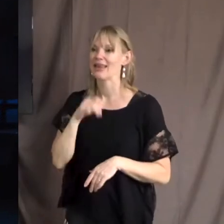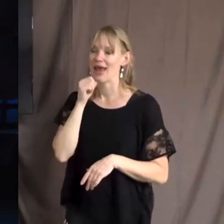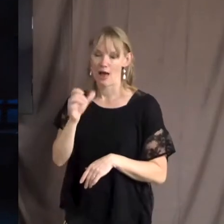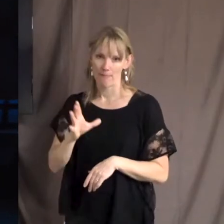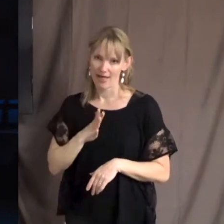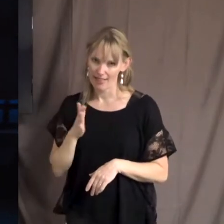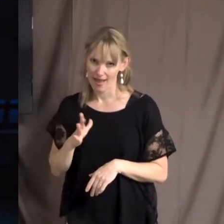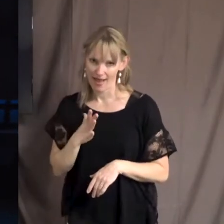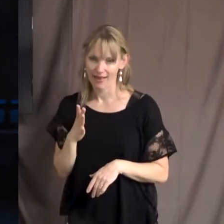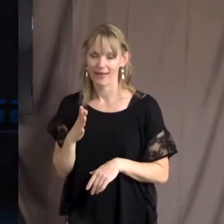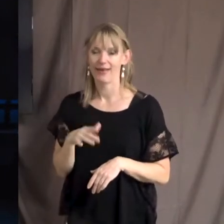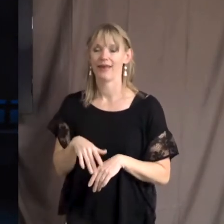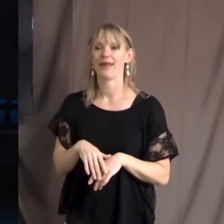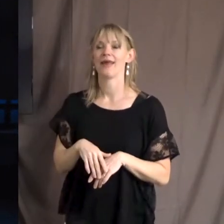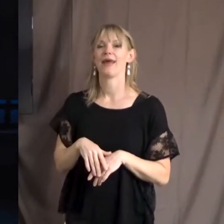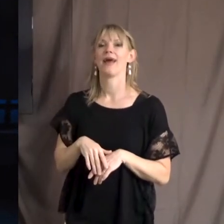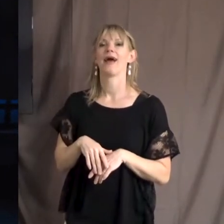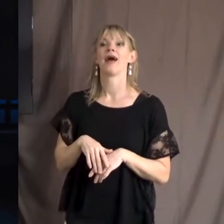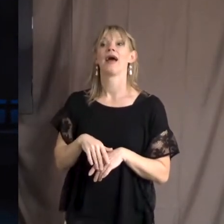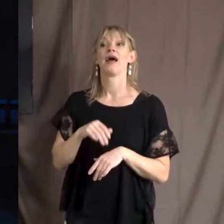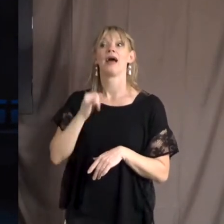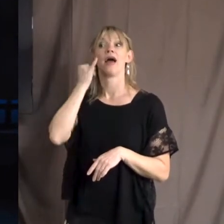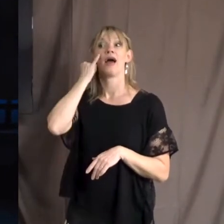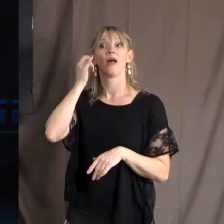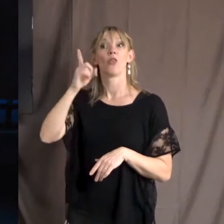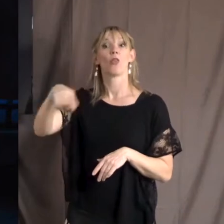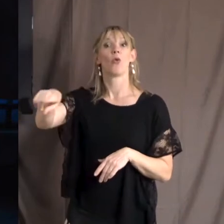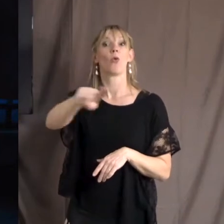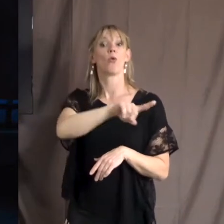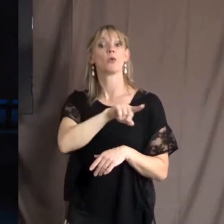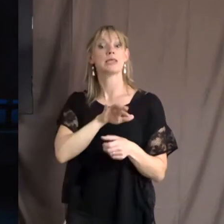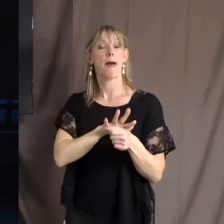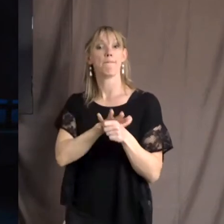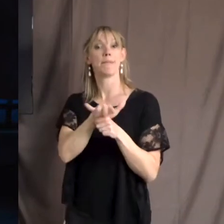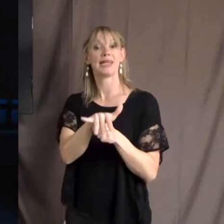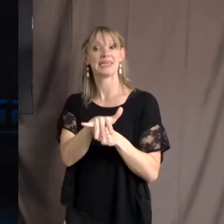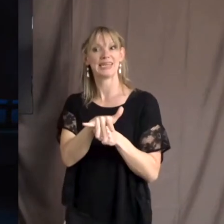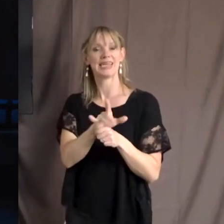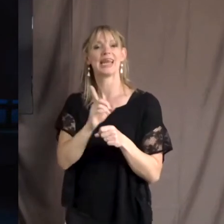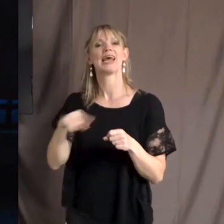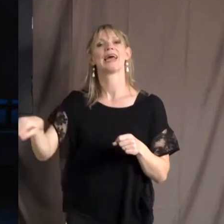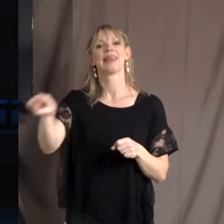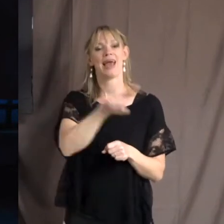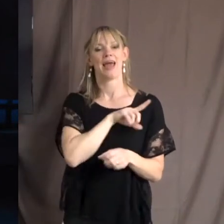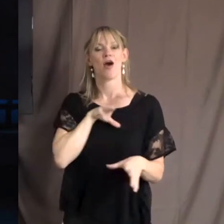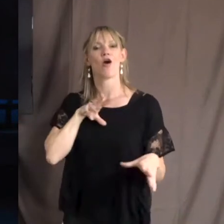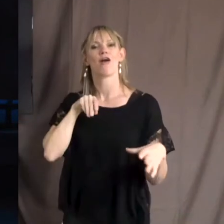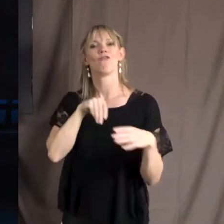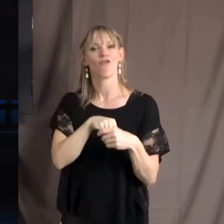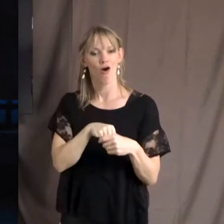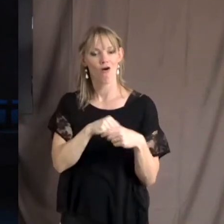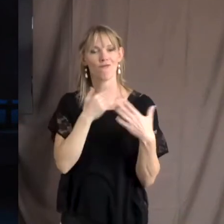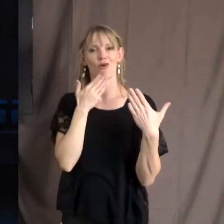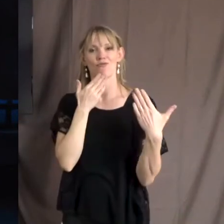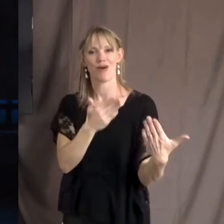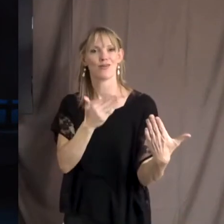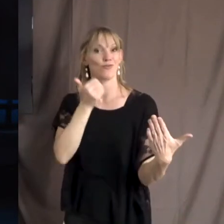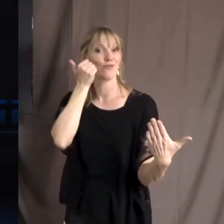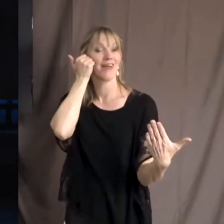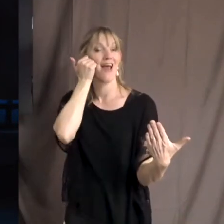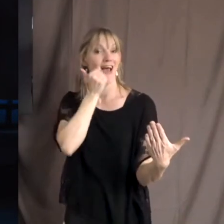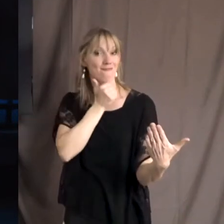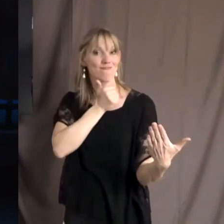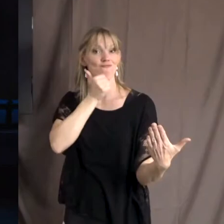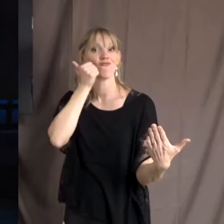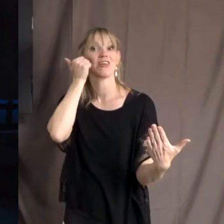It's something that those who are abundant engage in every single day.